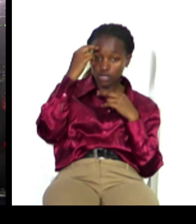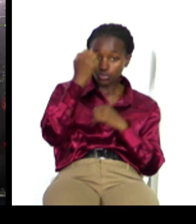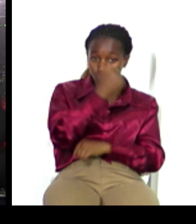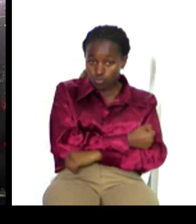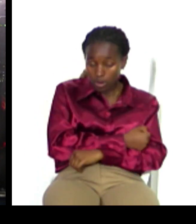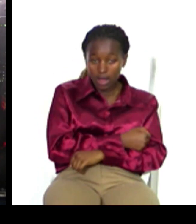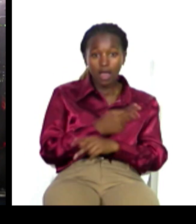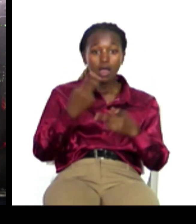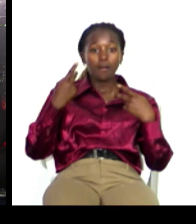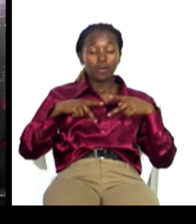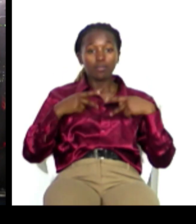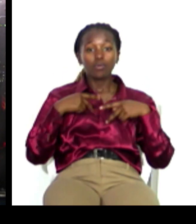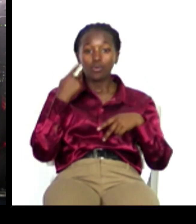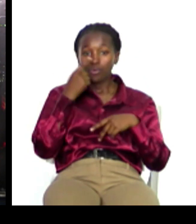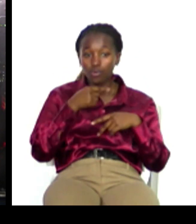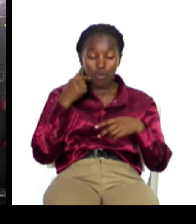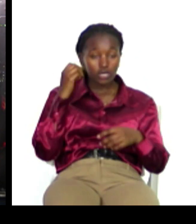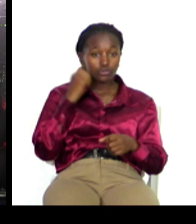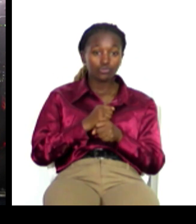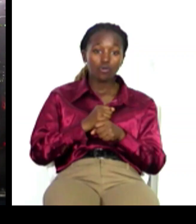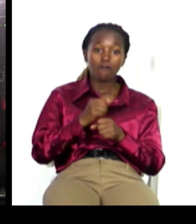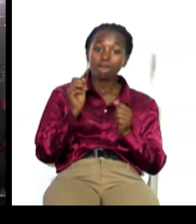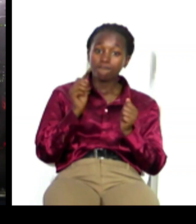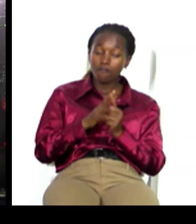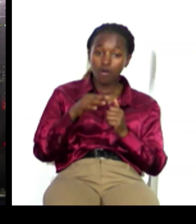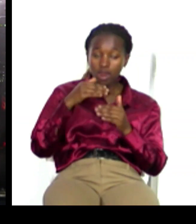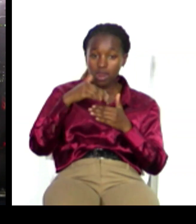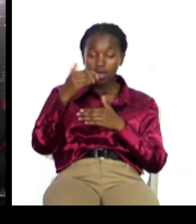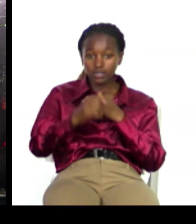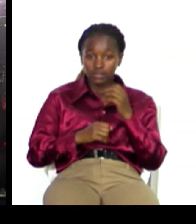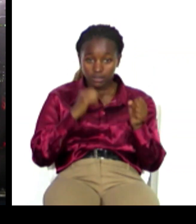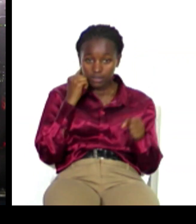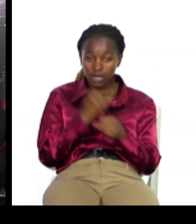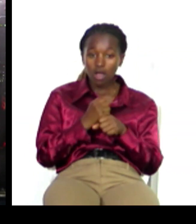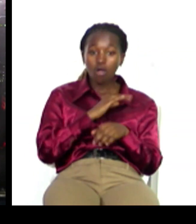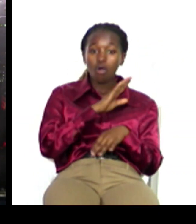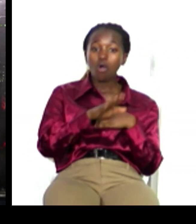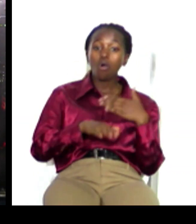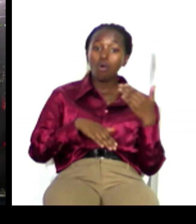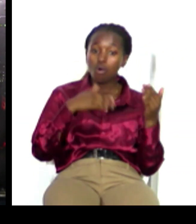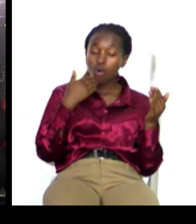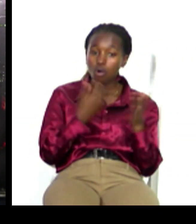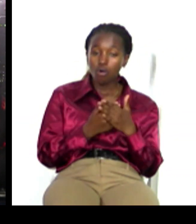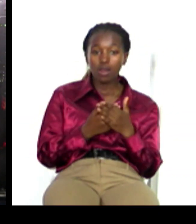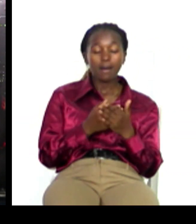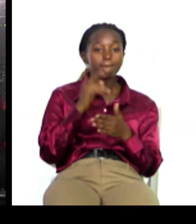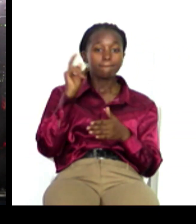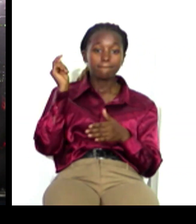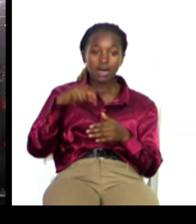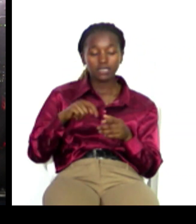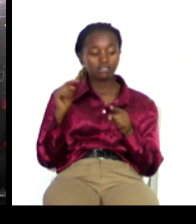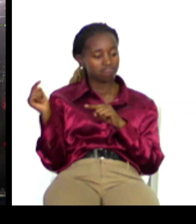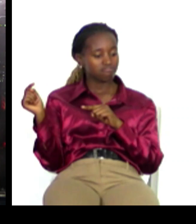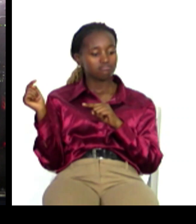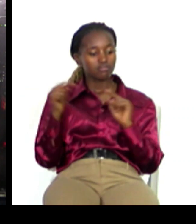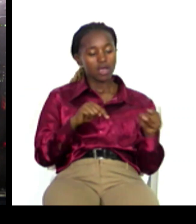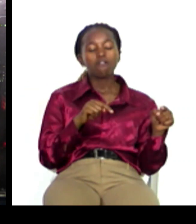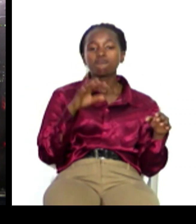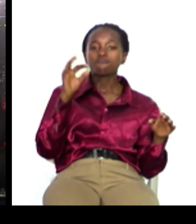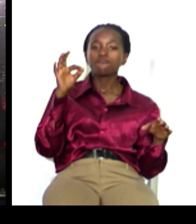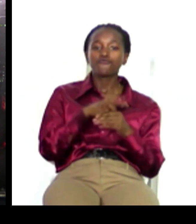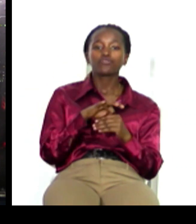form 4 this year, watafanya form 4 next year. Do you know wako wangapi? Kama last year wenye walifanyia KCSE walikuwa almost